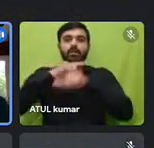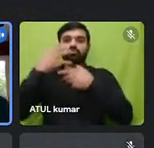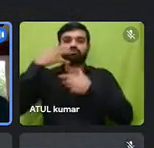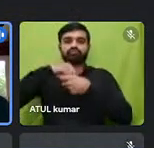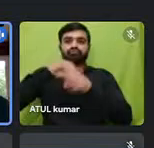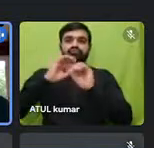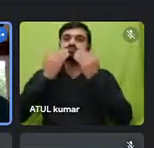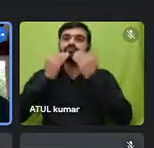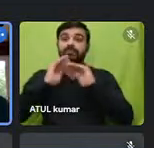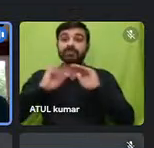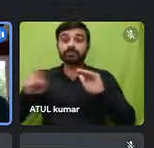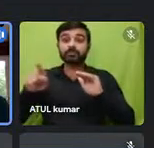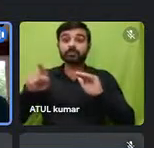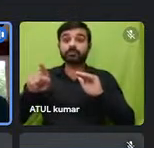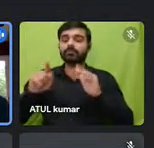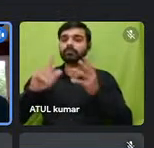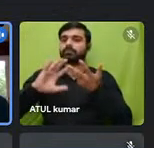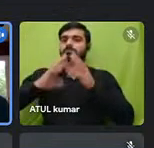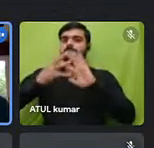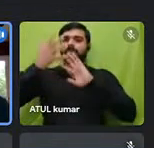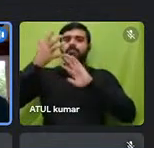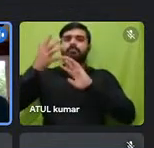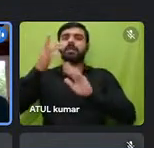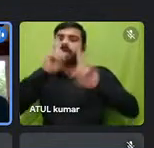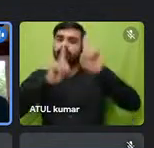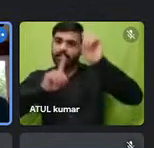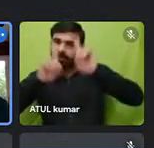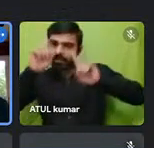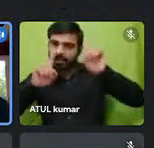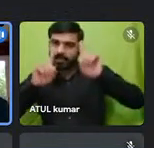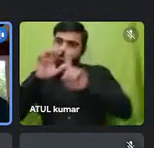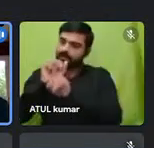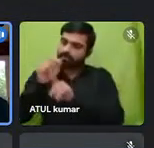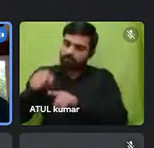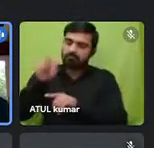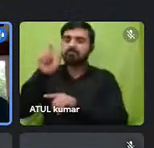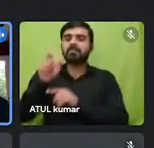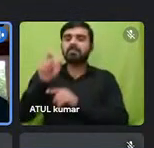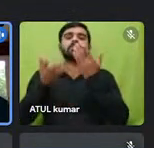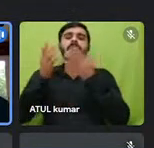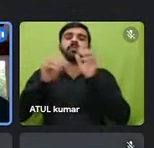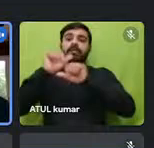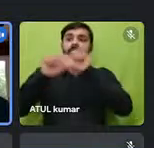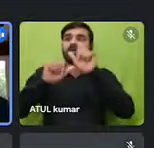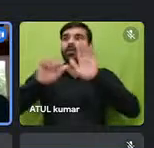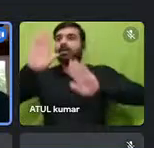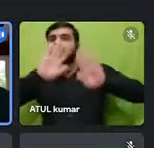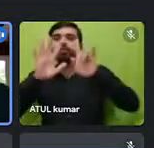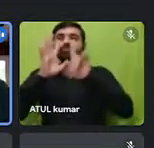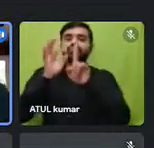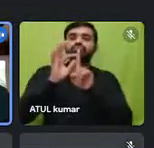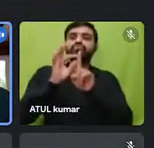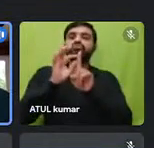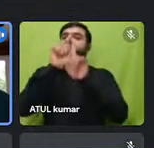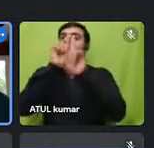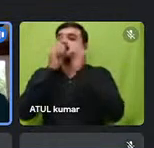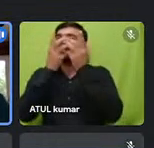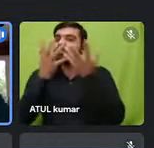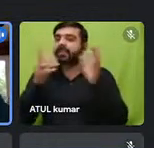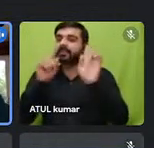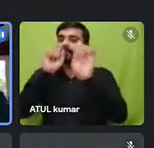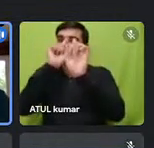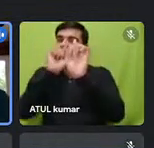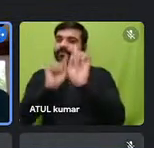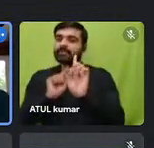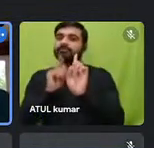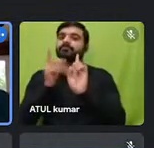language yet, children recognize the importance of gestures and are producing actions with objects. So the